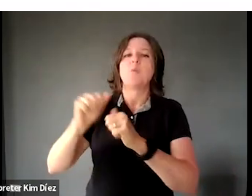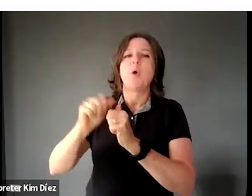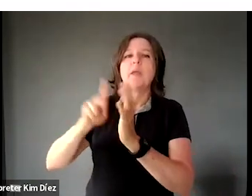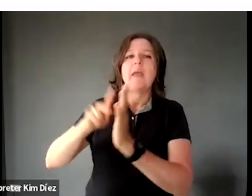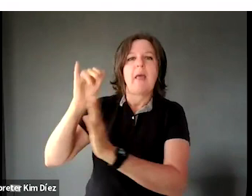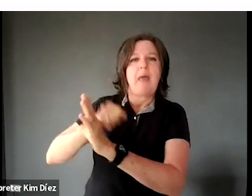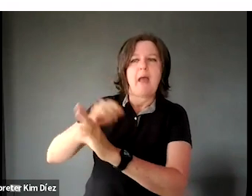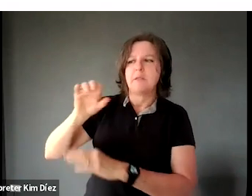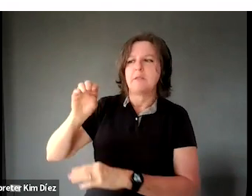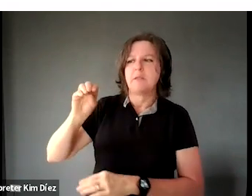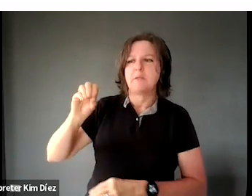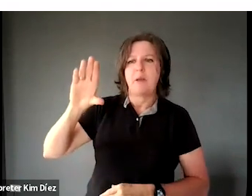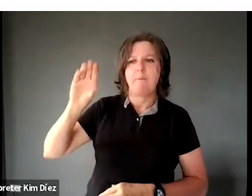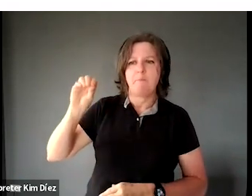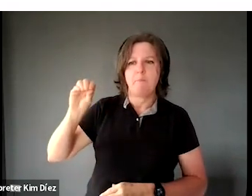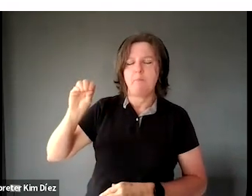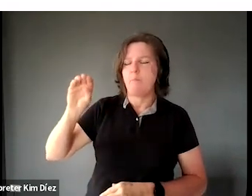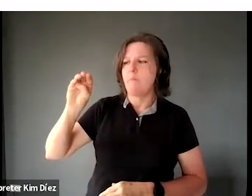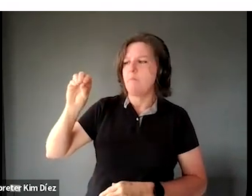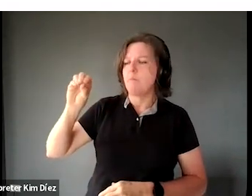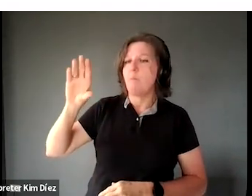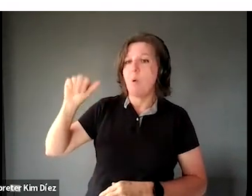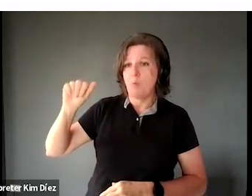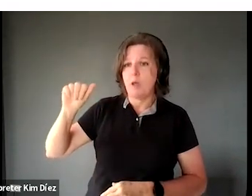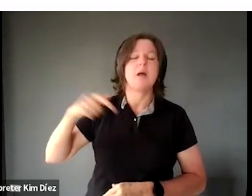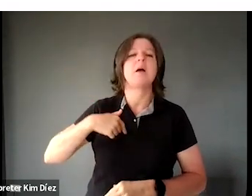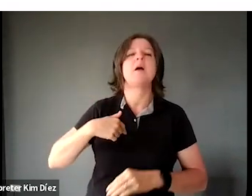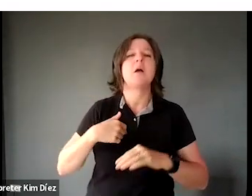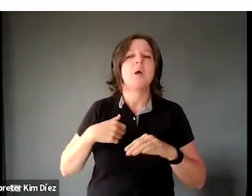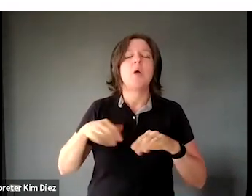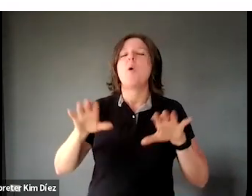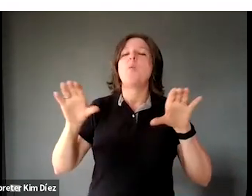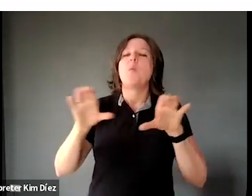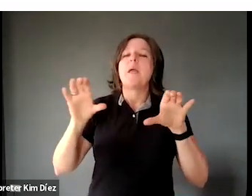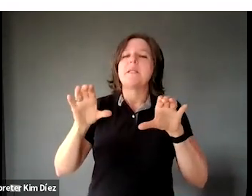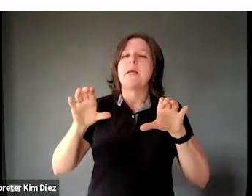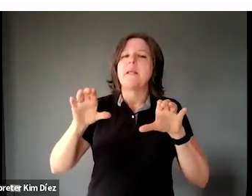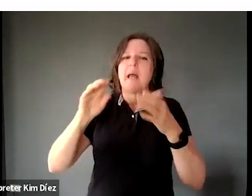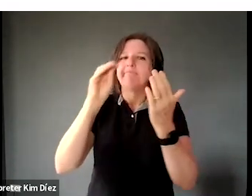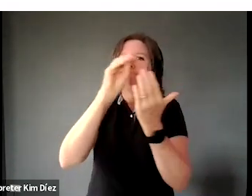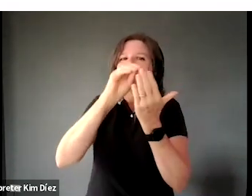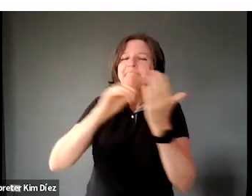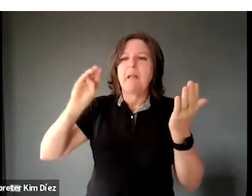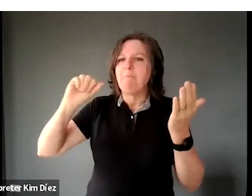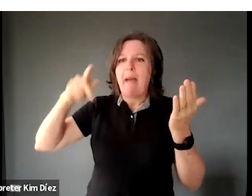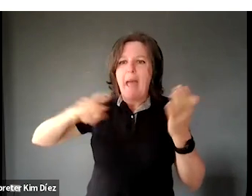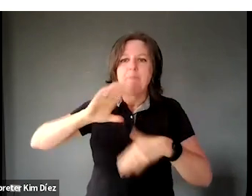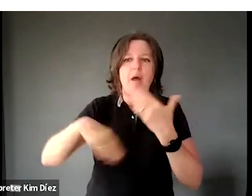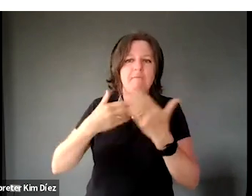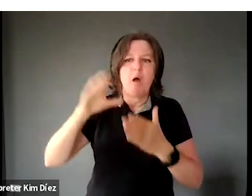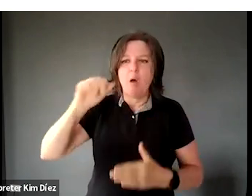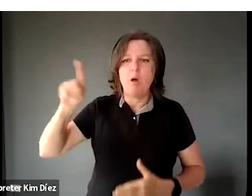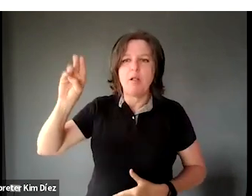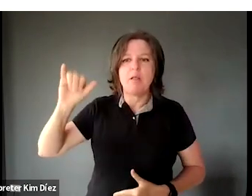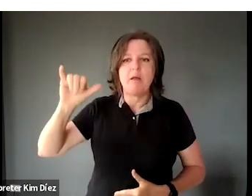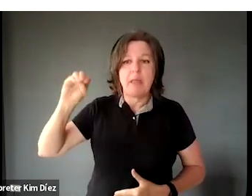soil? Yanira, when I worked at the MUCA project, we mapped the in the